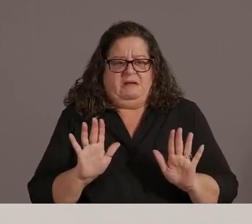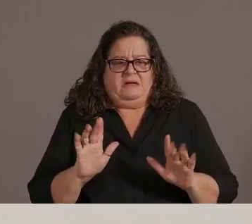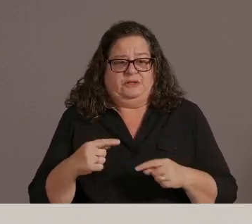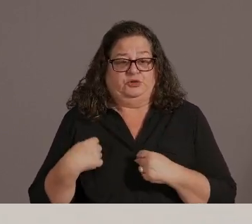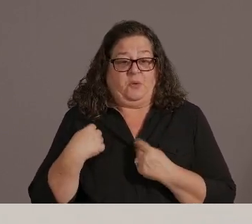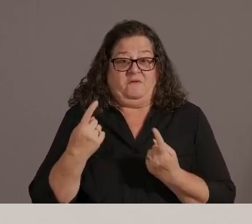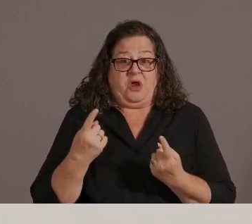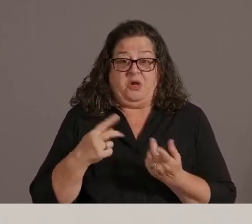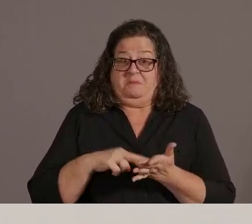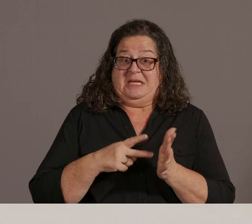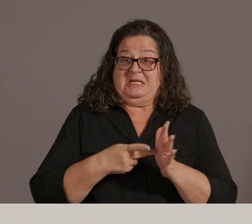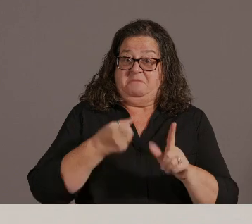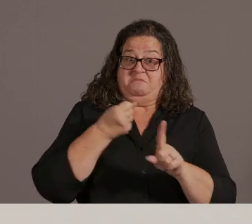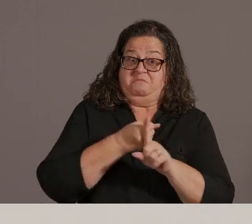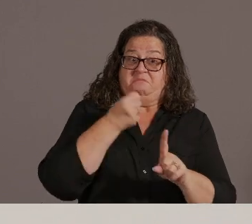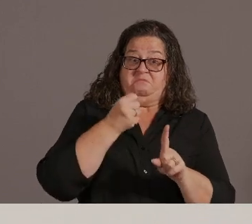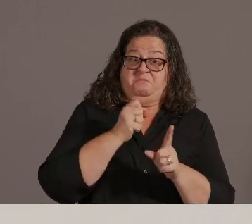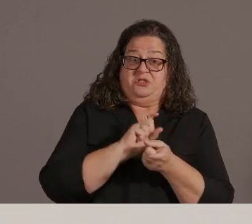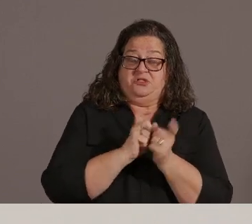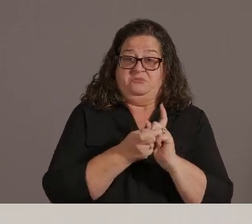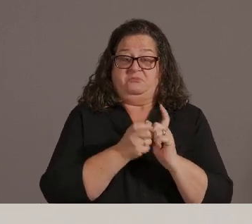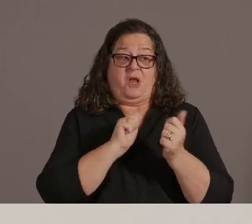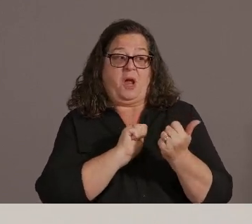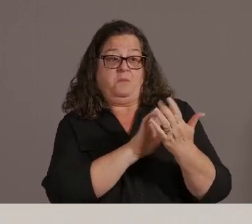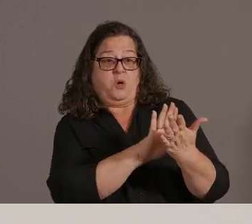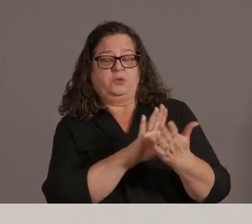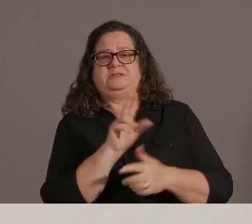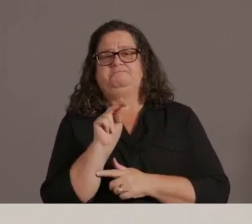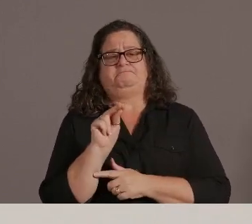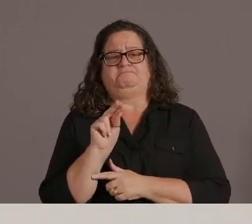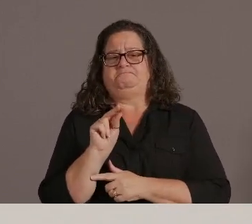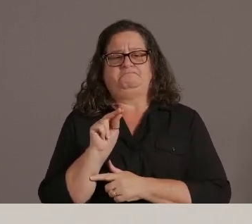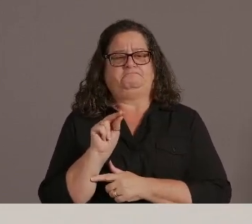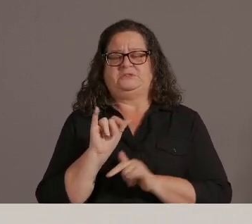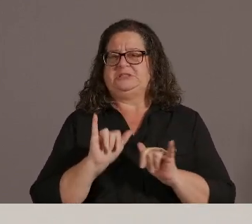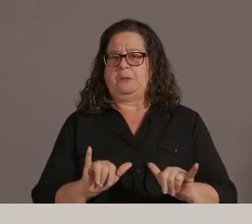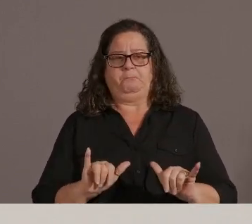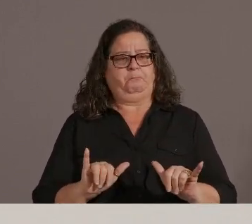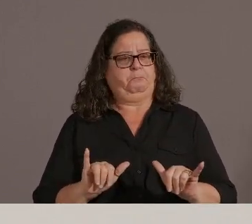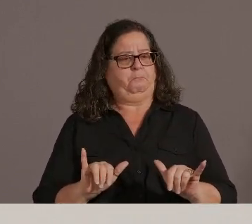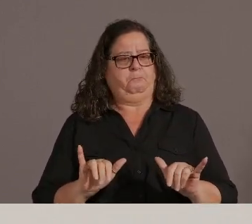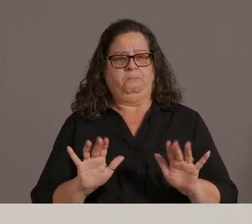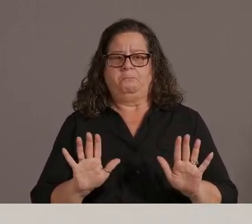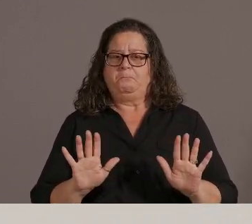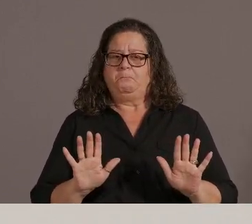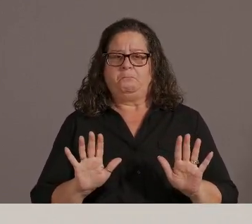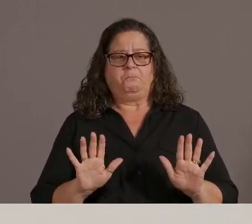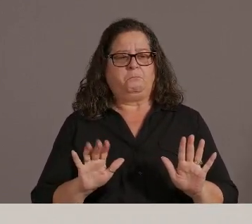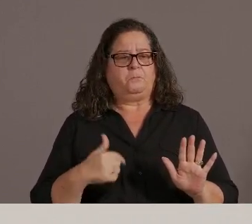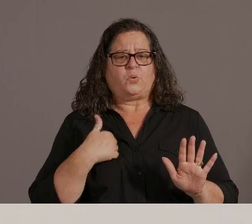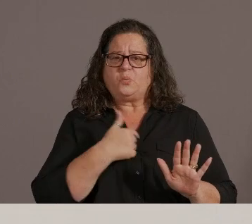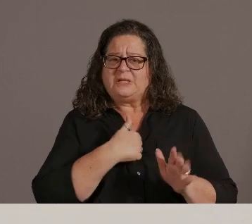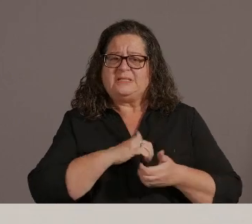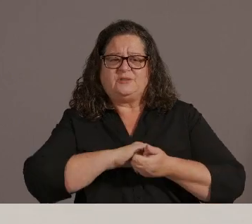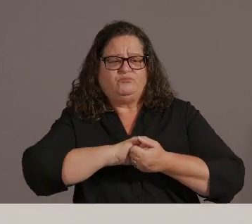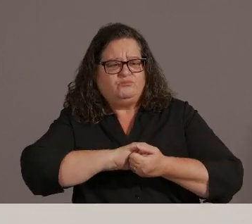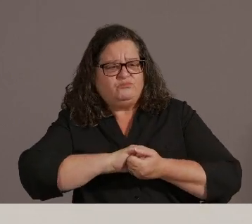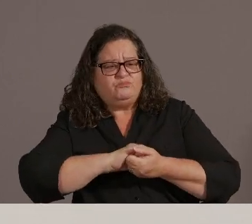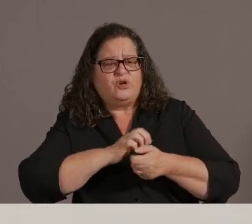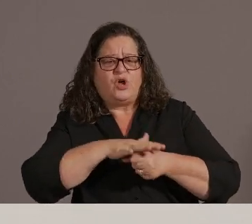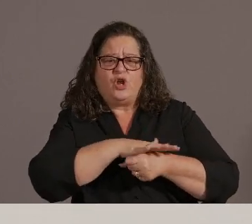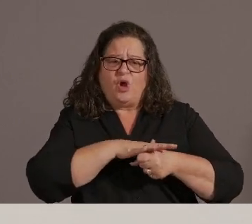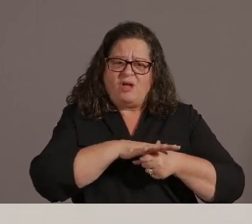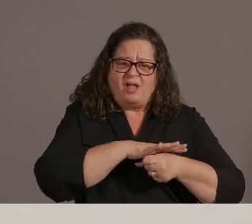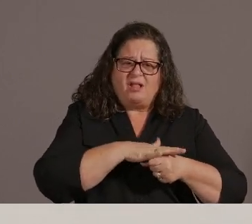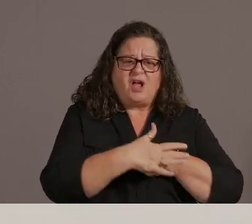our current strategy is at this time. We do make sure that we're working with our local county health departments as we identify